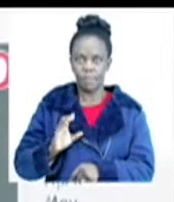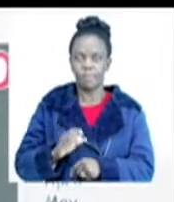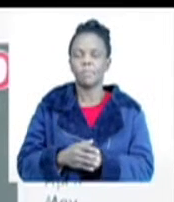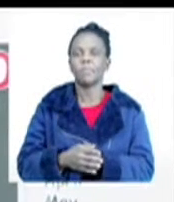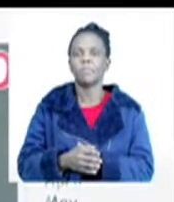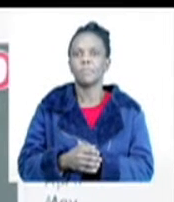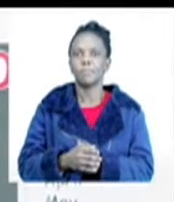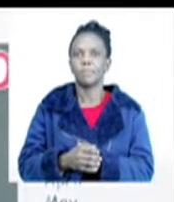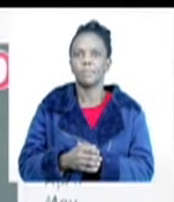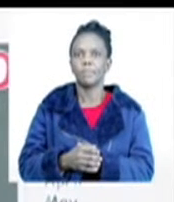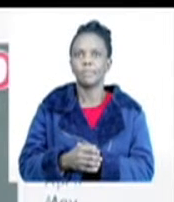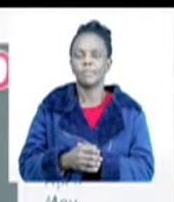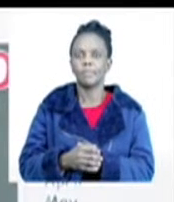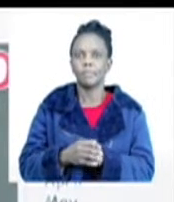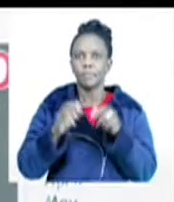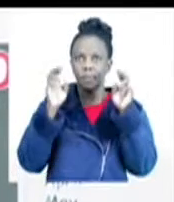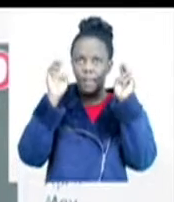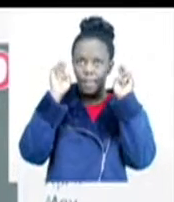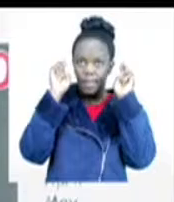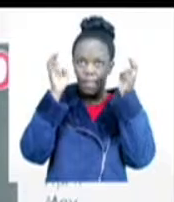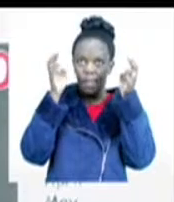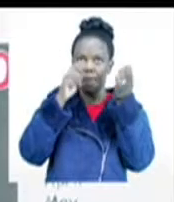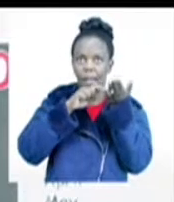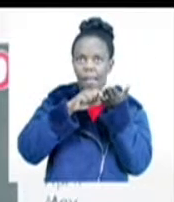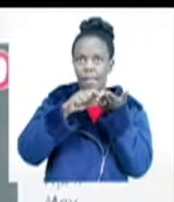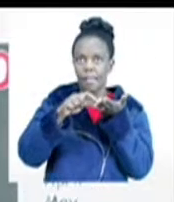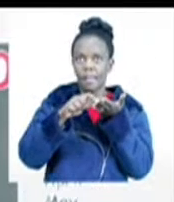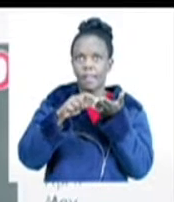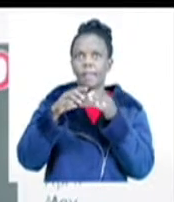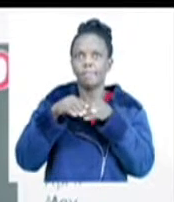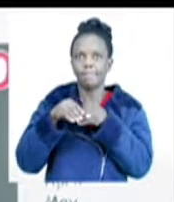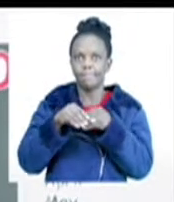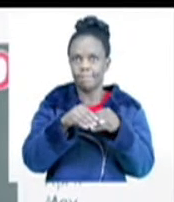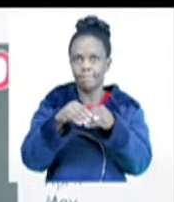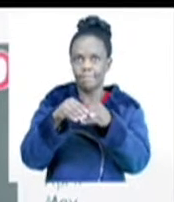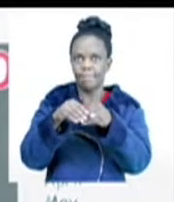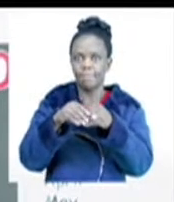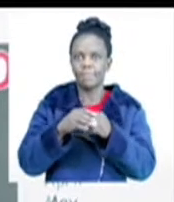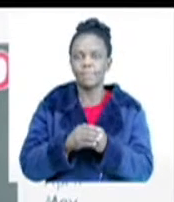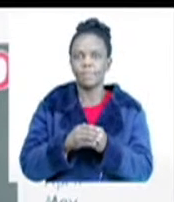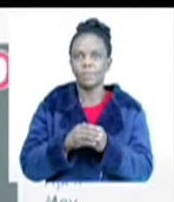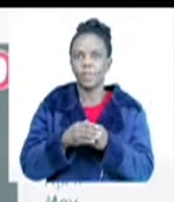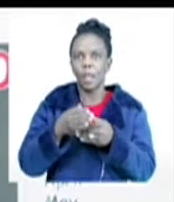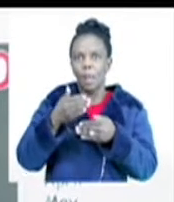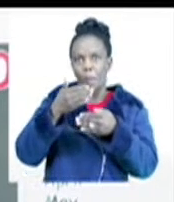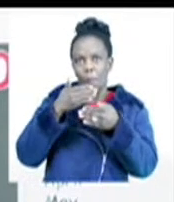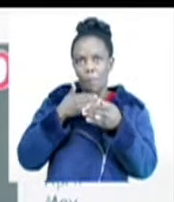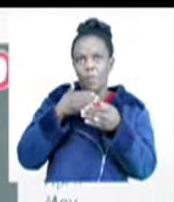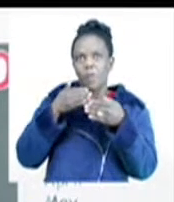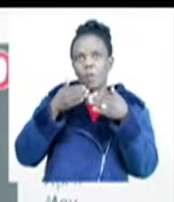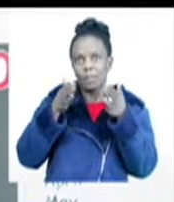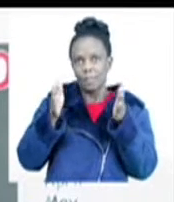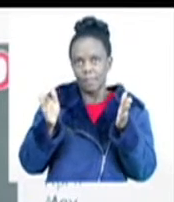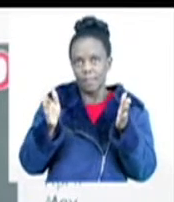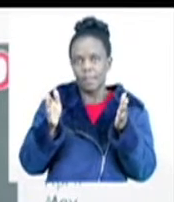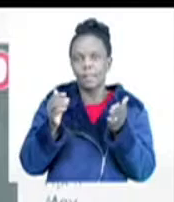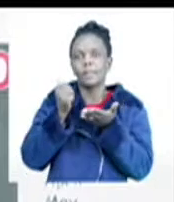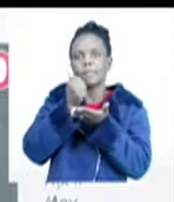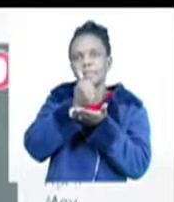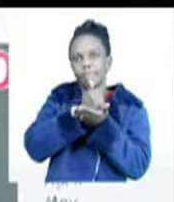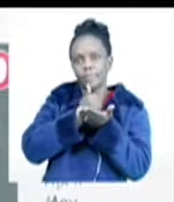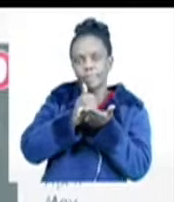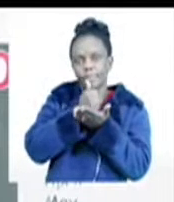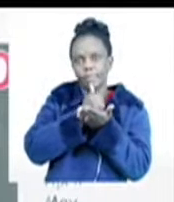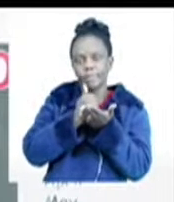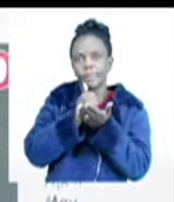me today. Our theme this week has been travel. Before we get into today's lesson, we would like to